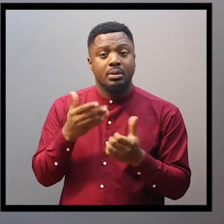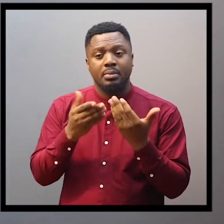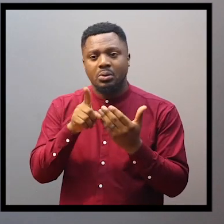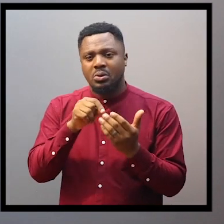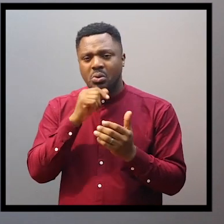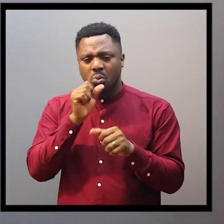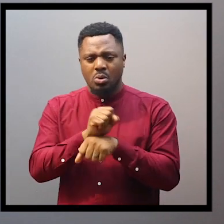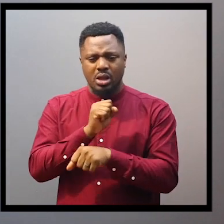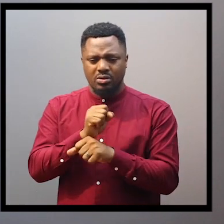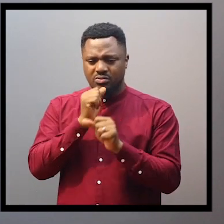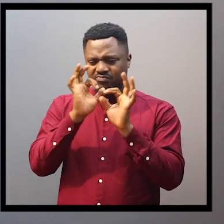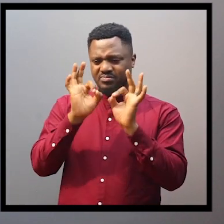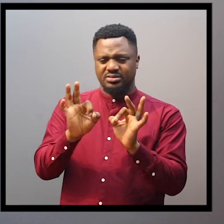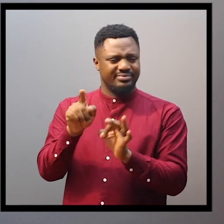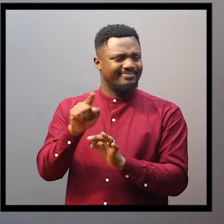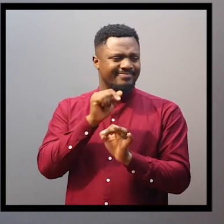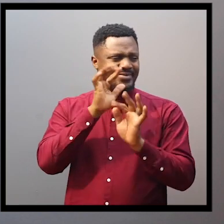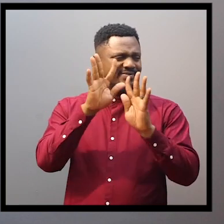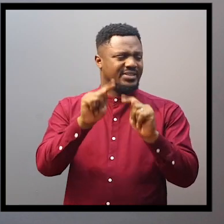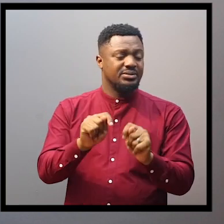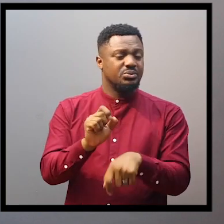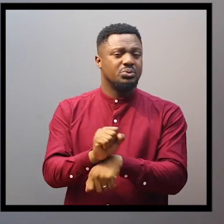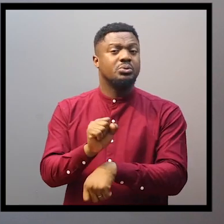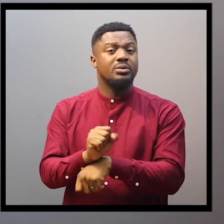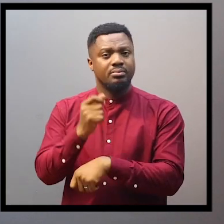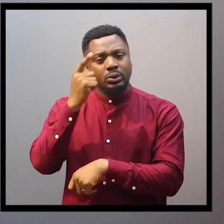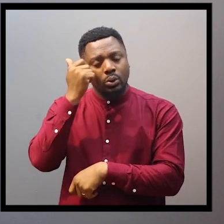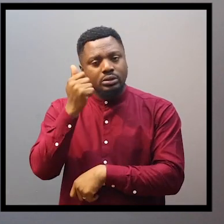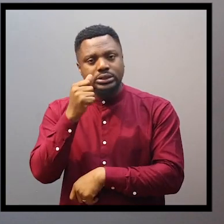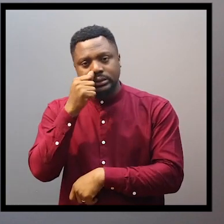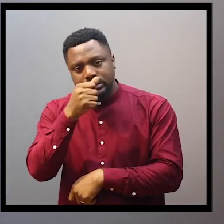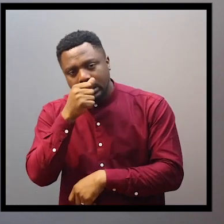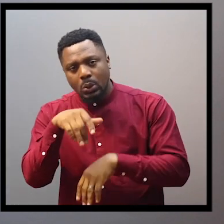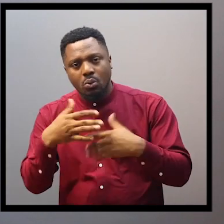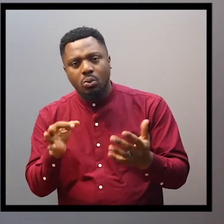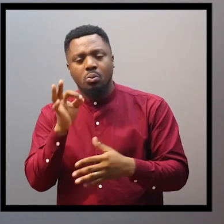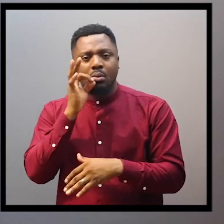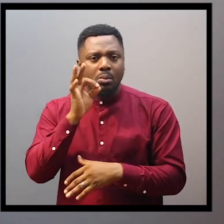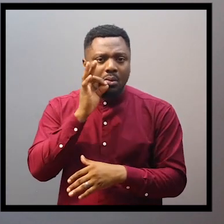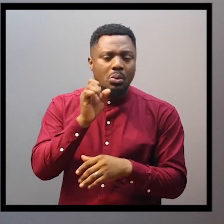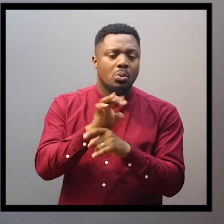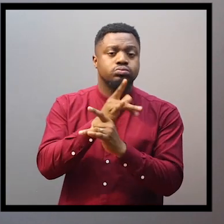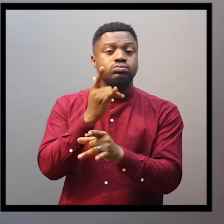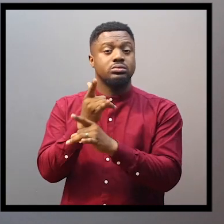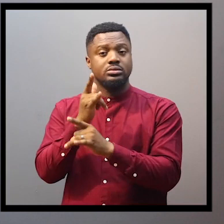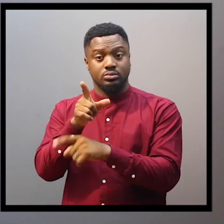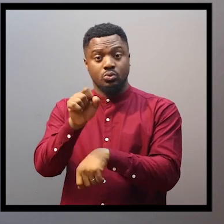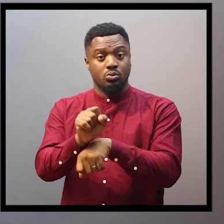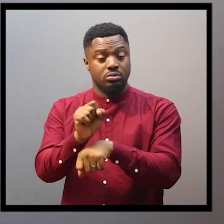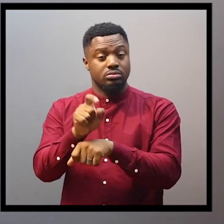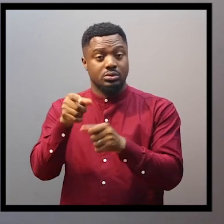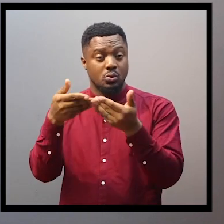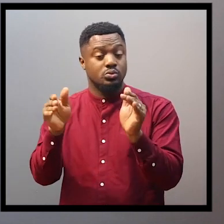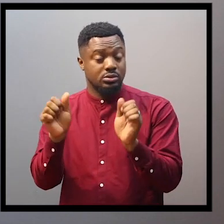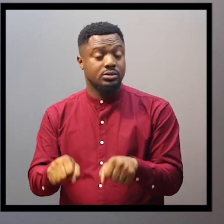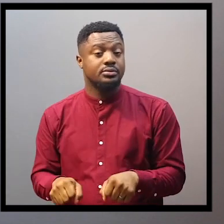may either not be functioning optimally or may leave their jobs to pursue the substance use or the behavioral